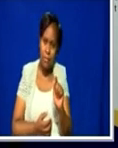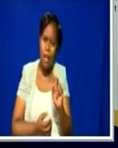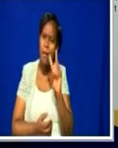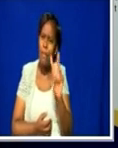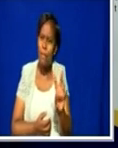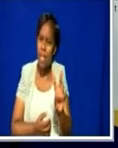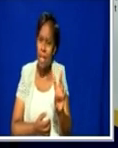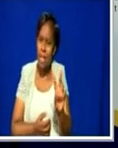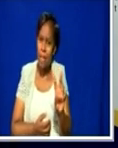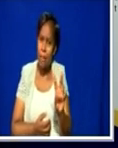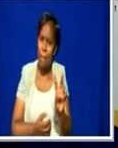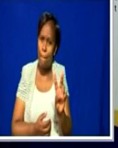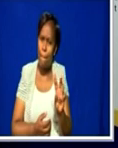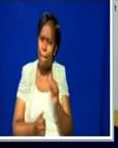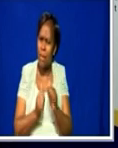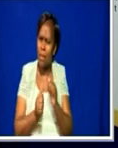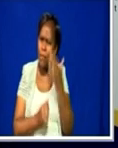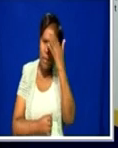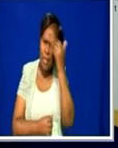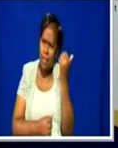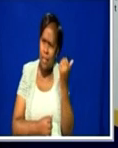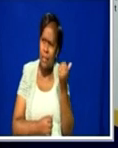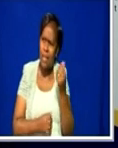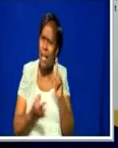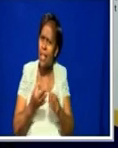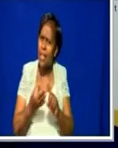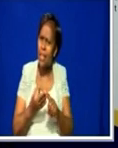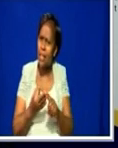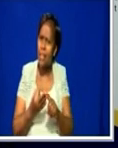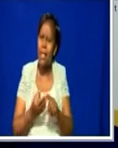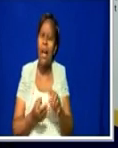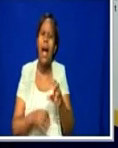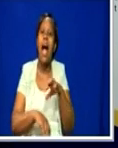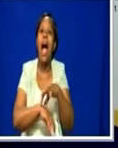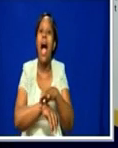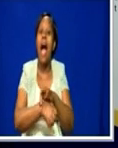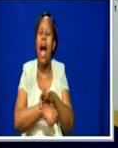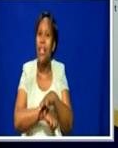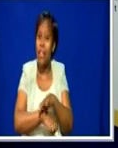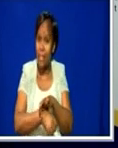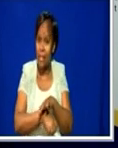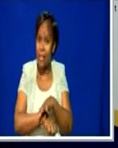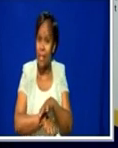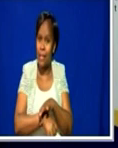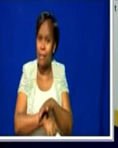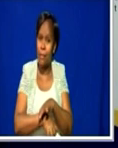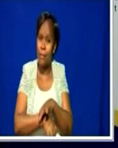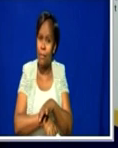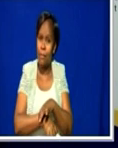very. what is which one is that one? Of course, the third planet is Earth. Oh, so what did you my